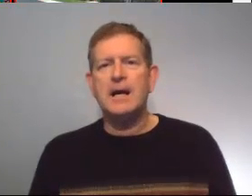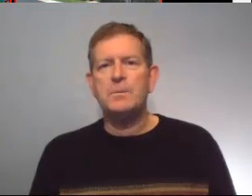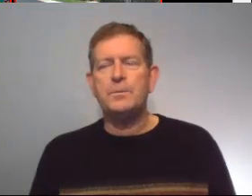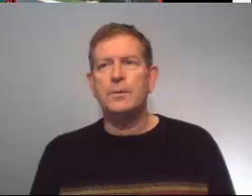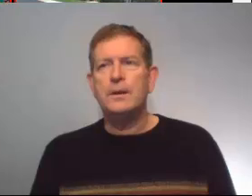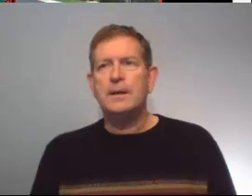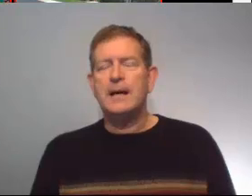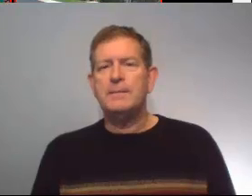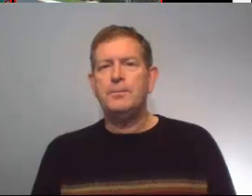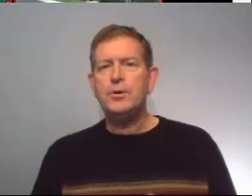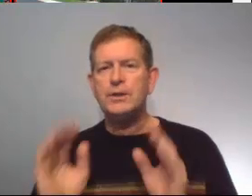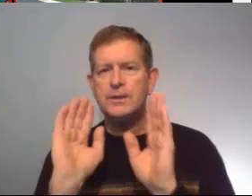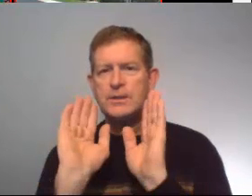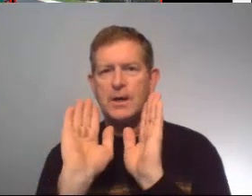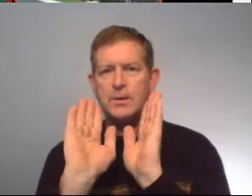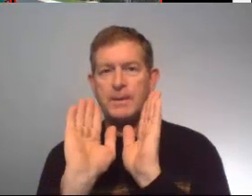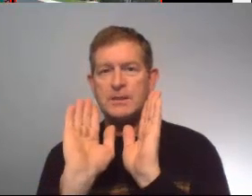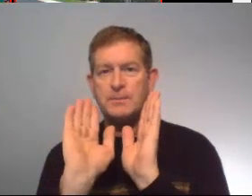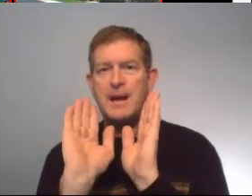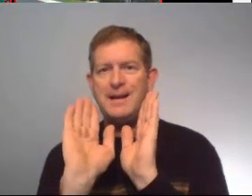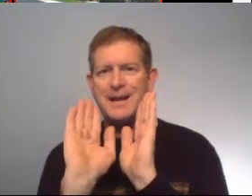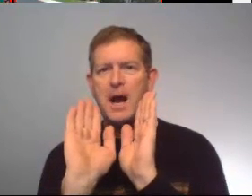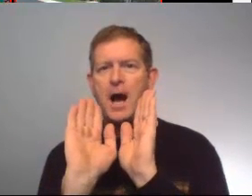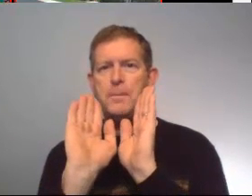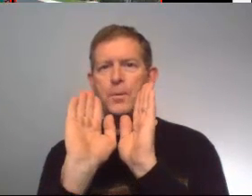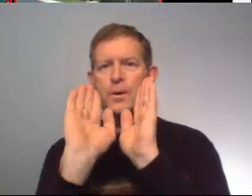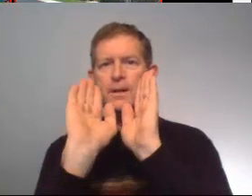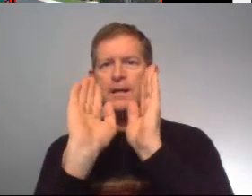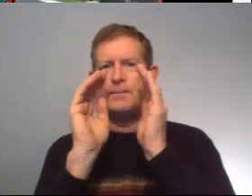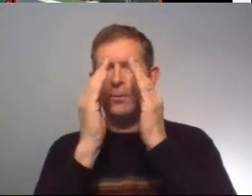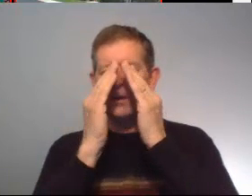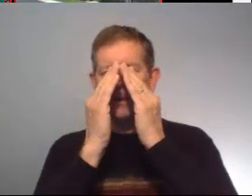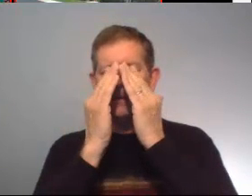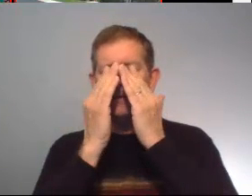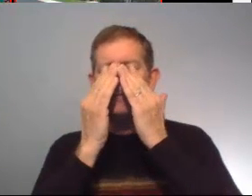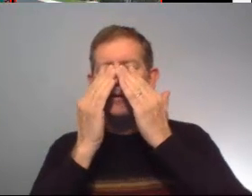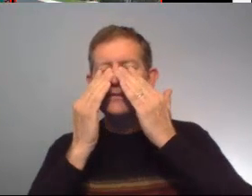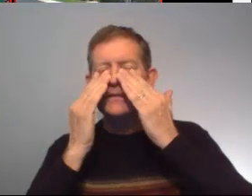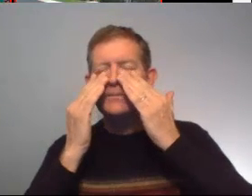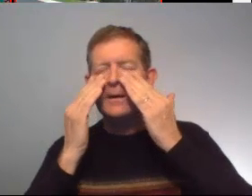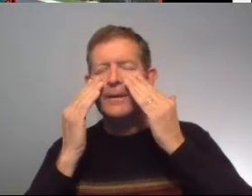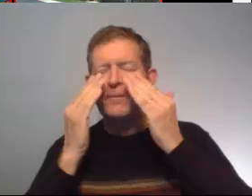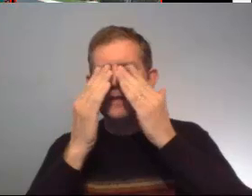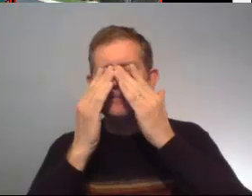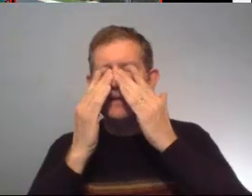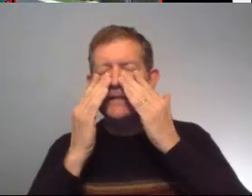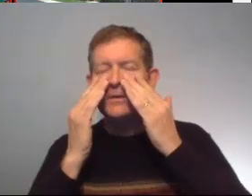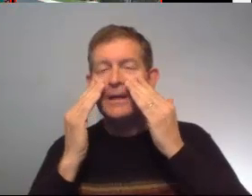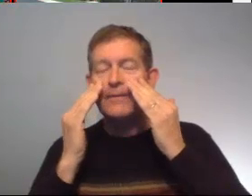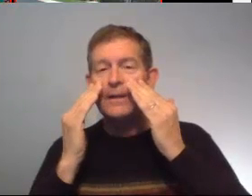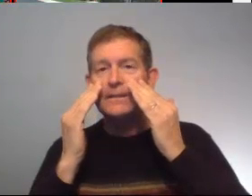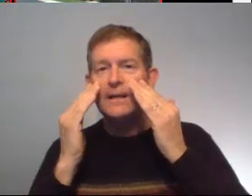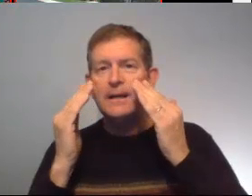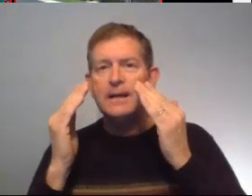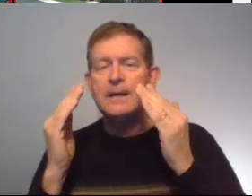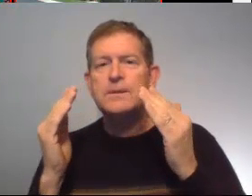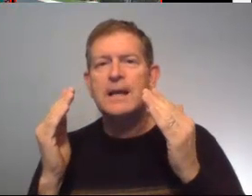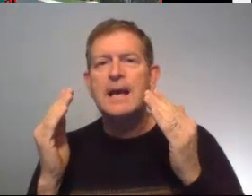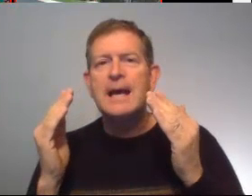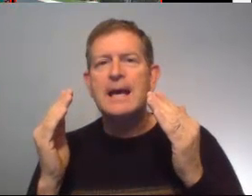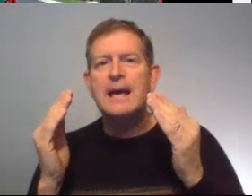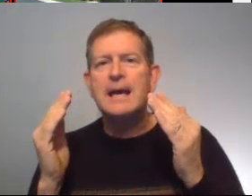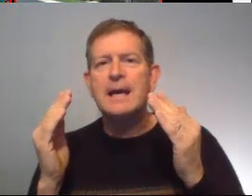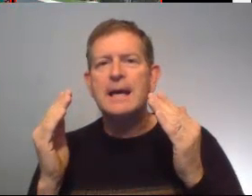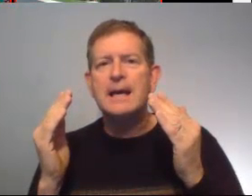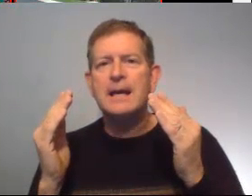El campo. I'm pushing the sound by smiling upward into my, pronouncing this part of my face, my nasal cavities. And I'm